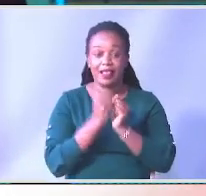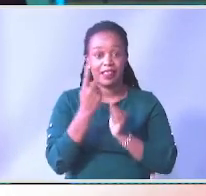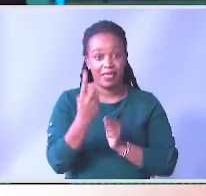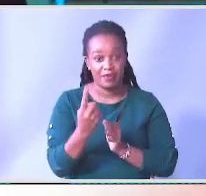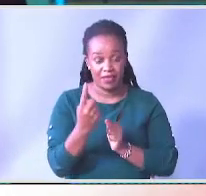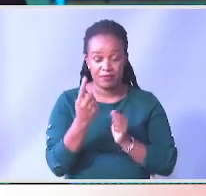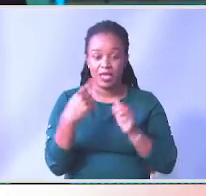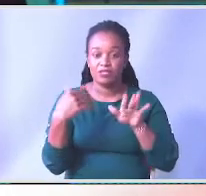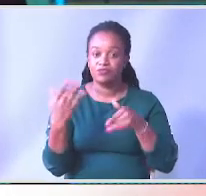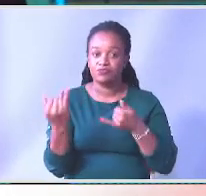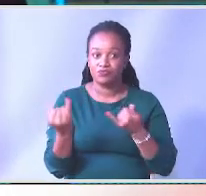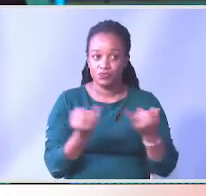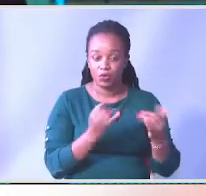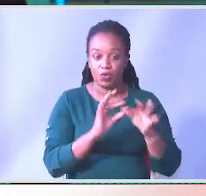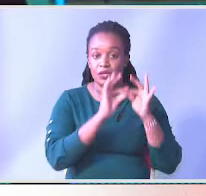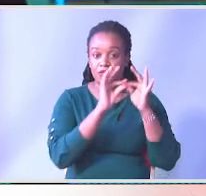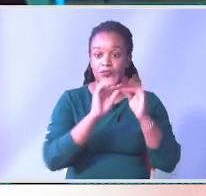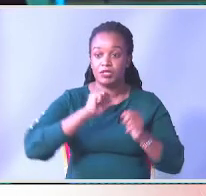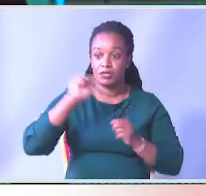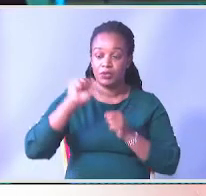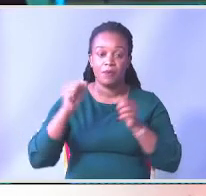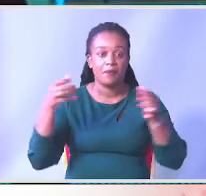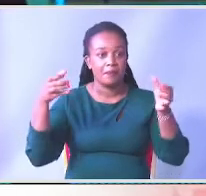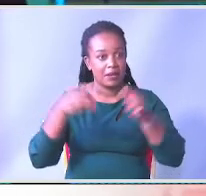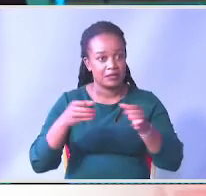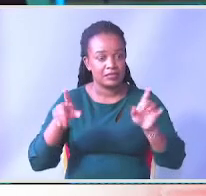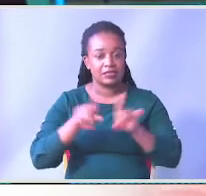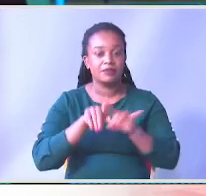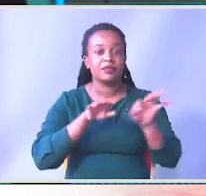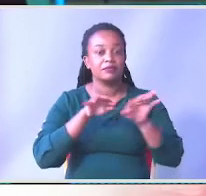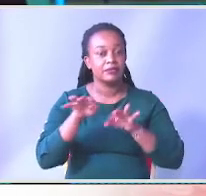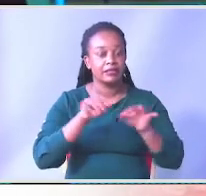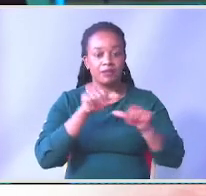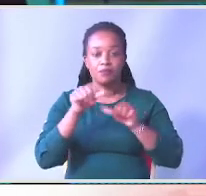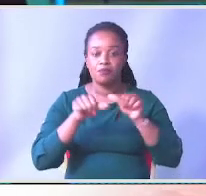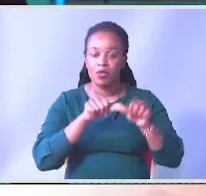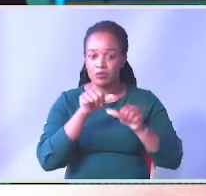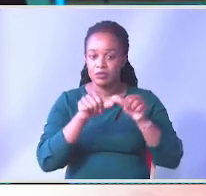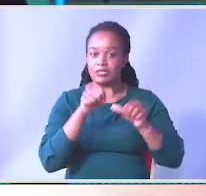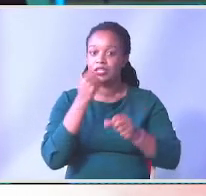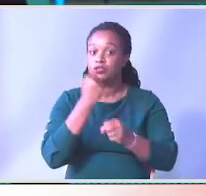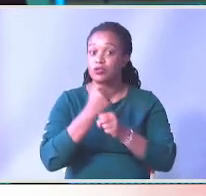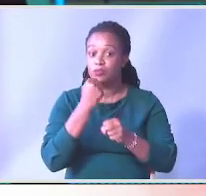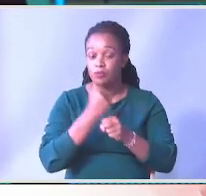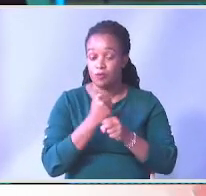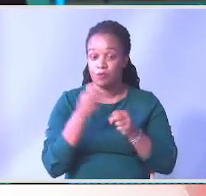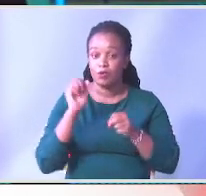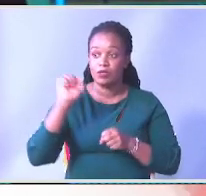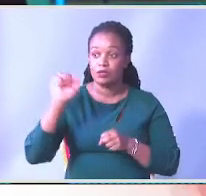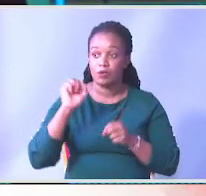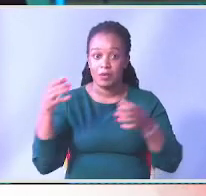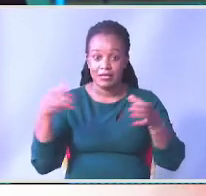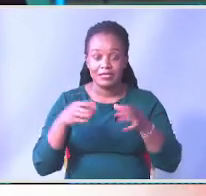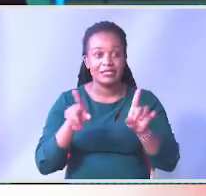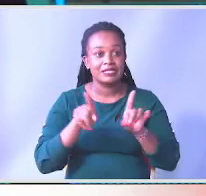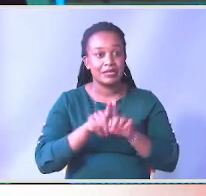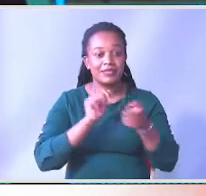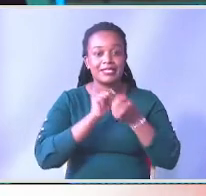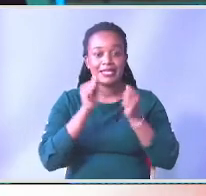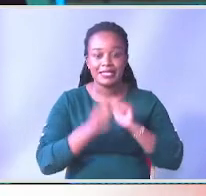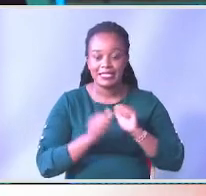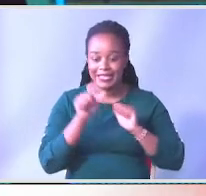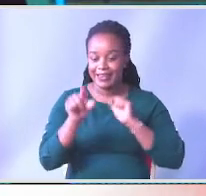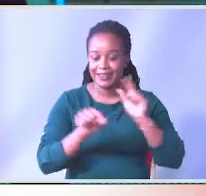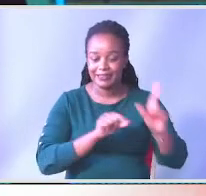concept of coalition political parties, outlining functions of political parties, as well as changing the criteria of assessing the